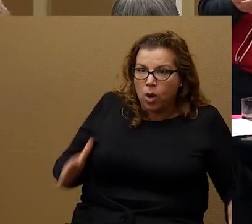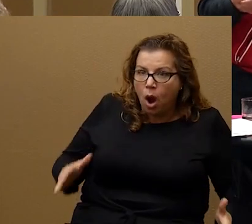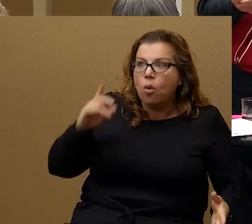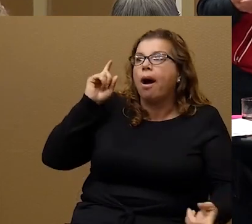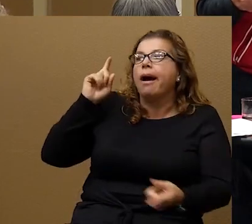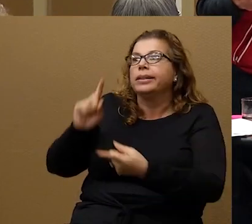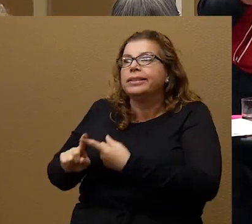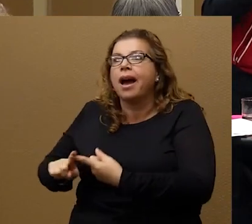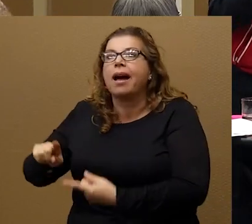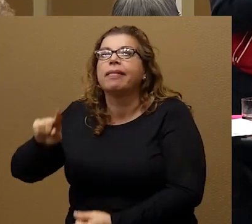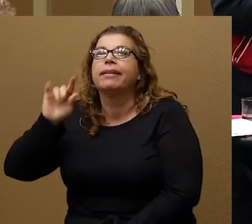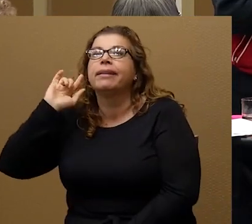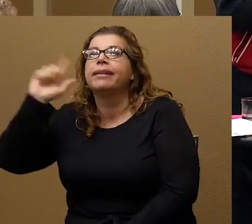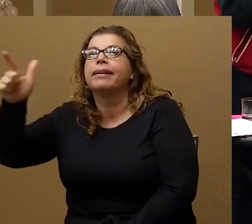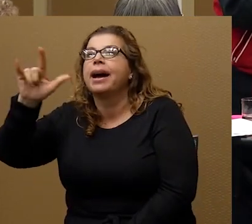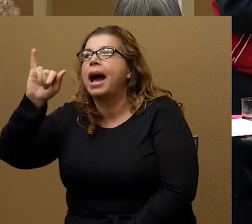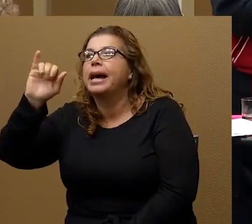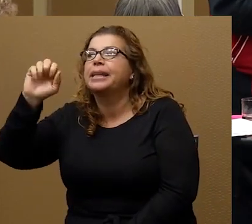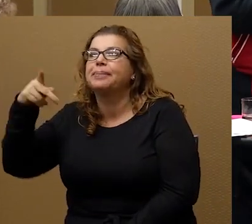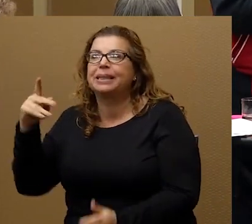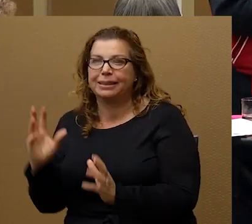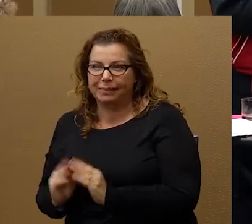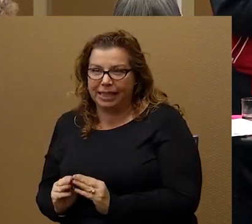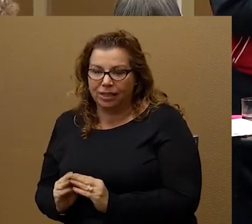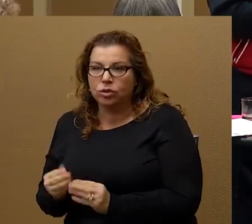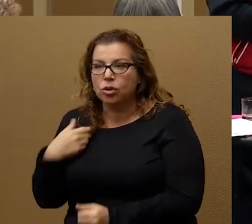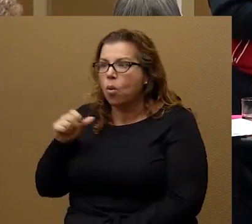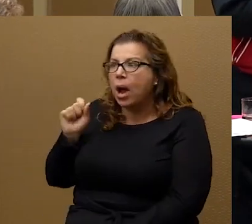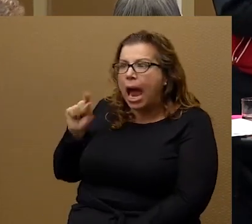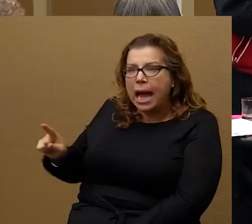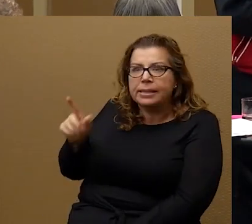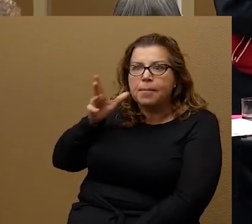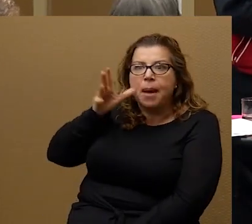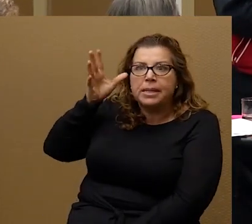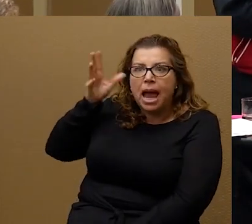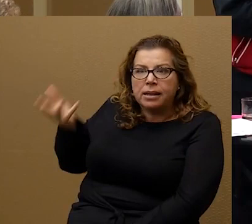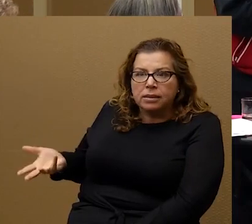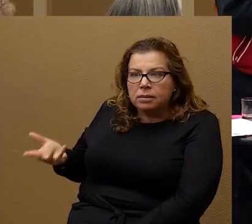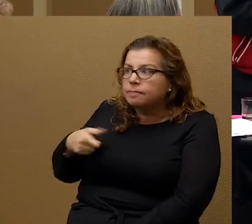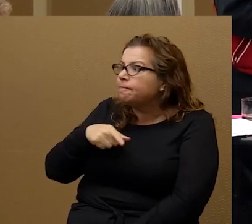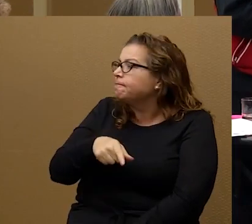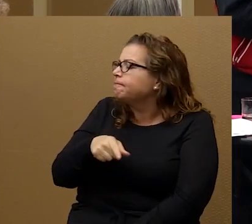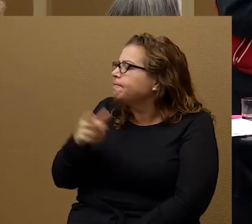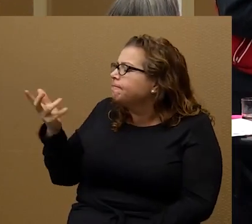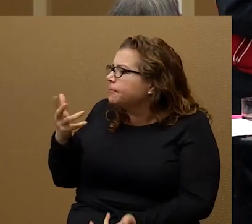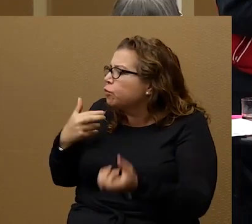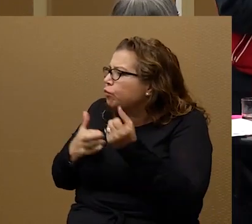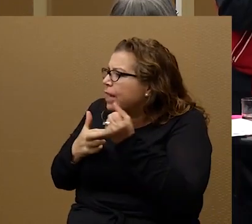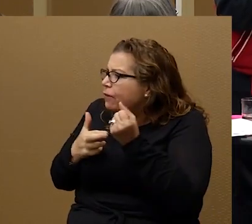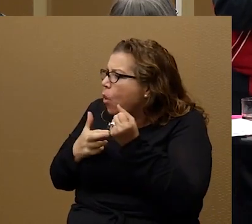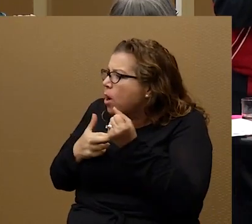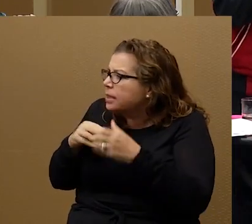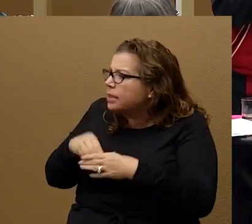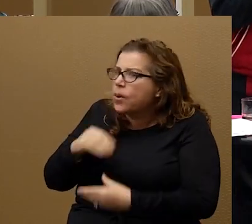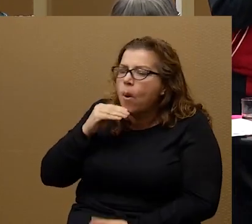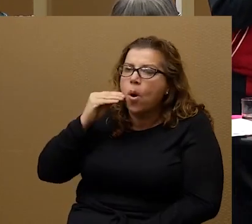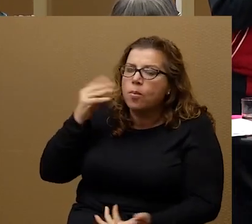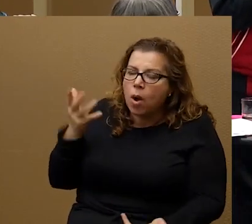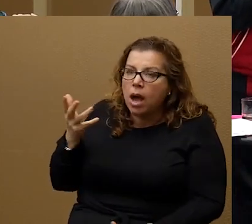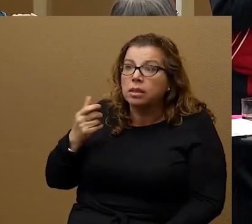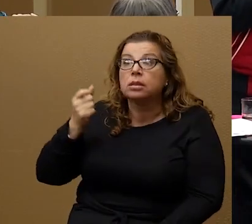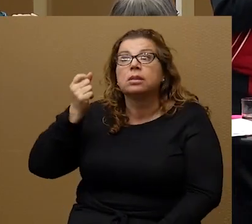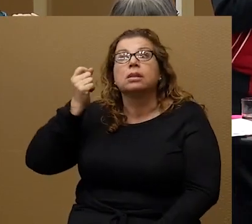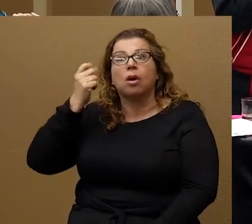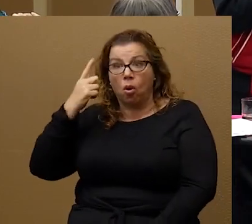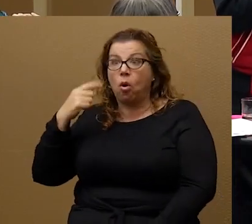find that out, right? So just information from the parents at home, what does he get reinforced by? Now, every family